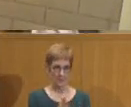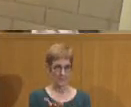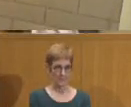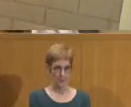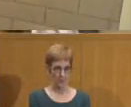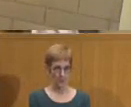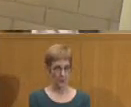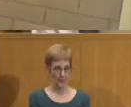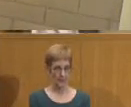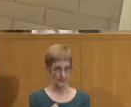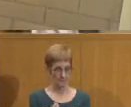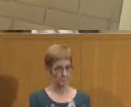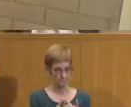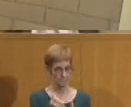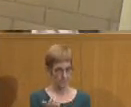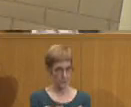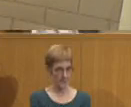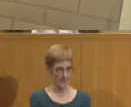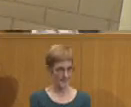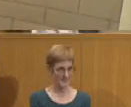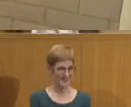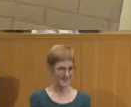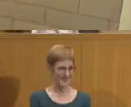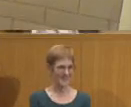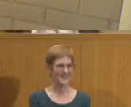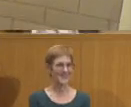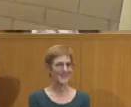family? I guess she said no.